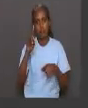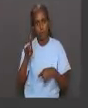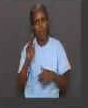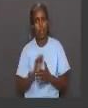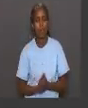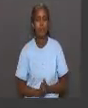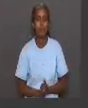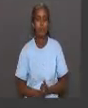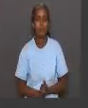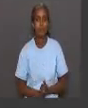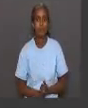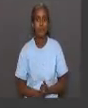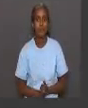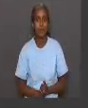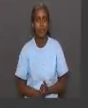pi r prime.